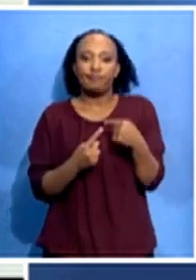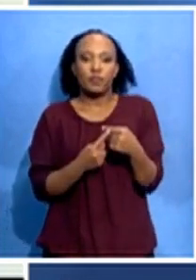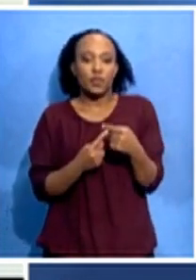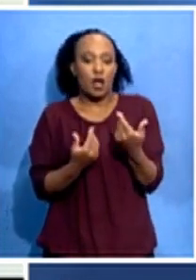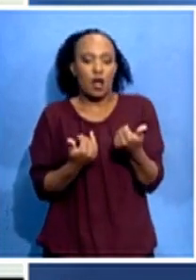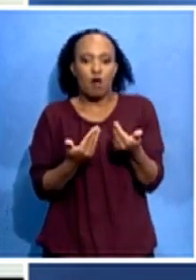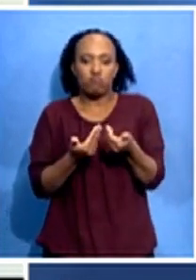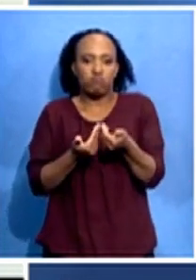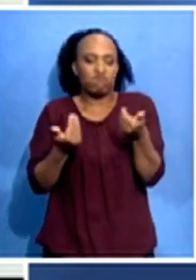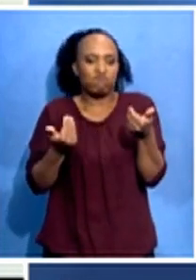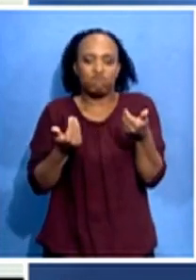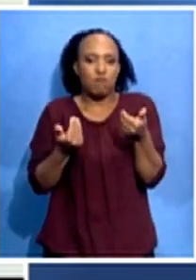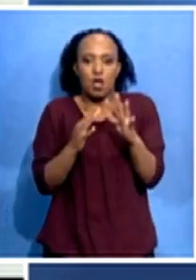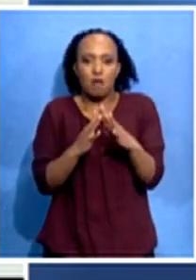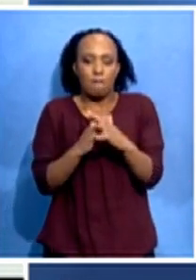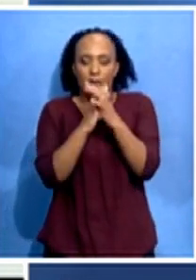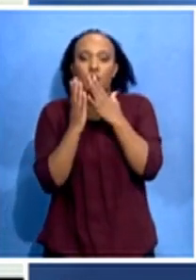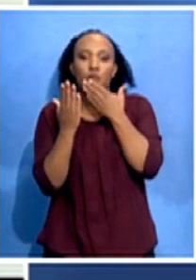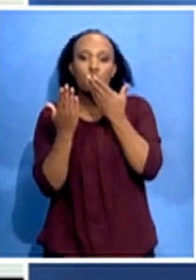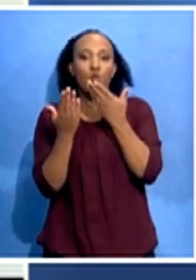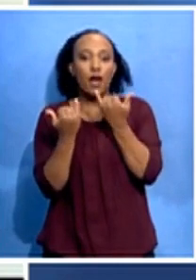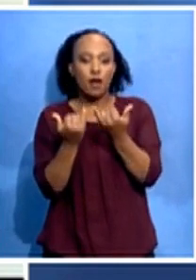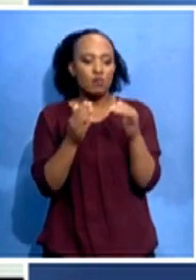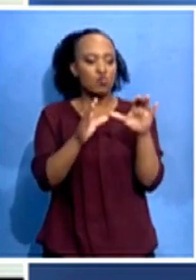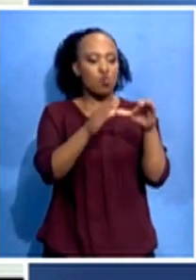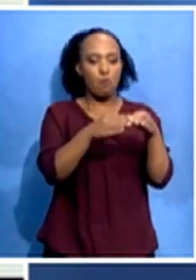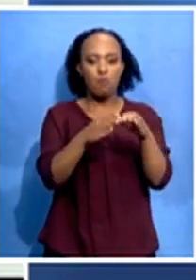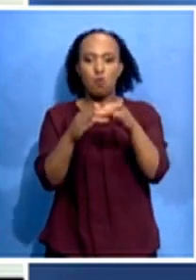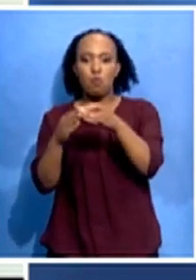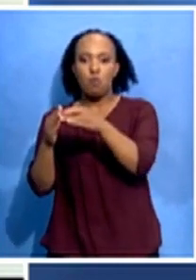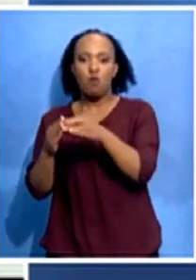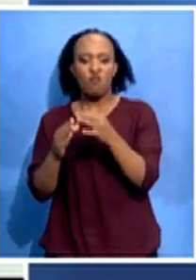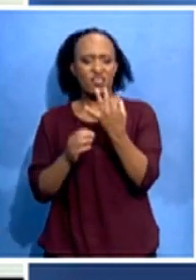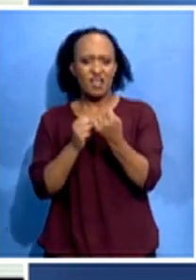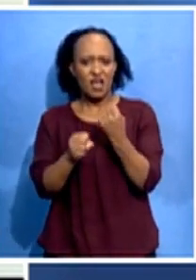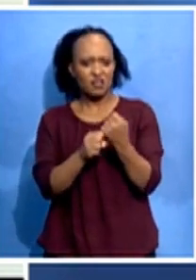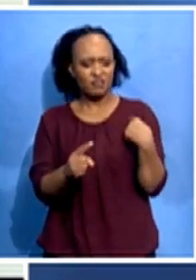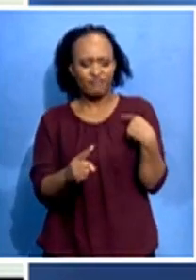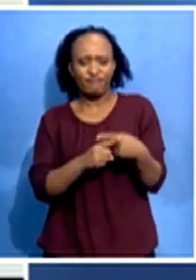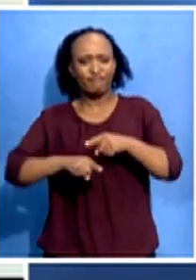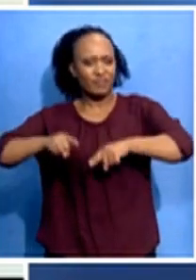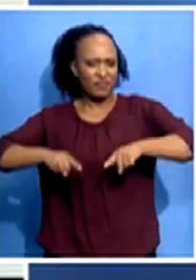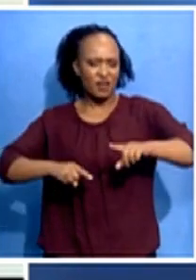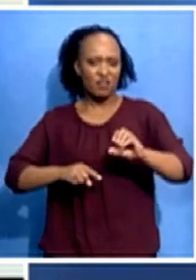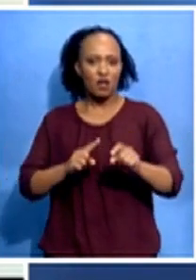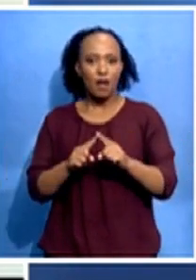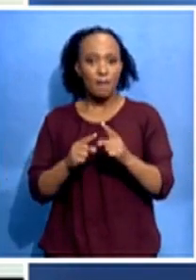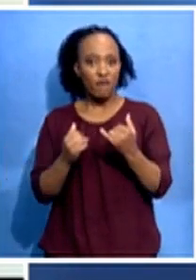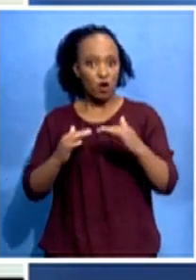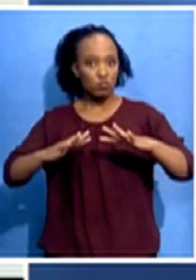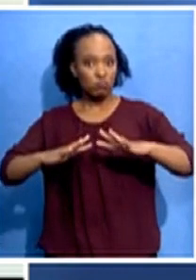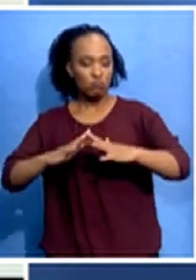groupings that have formed over the last 3 years. And so to get cohesion is quite difficult. But I think of the